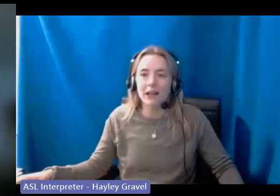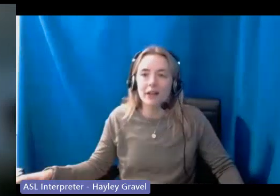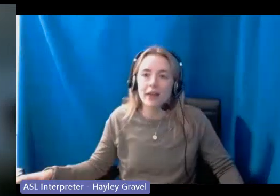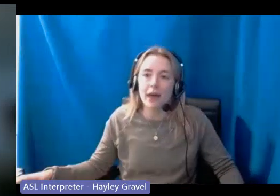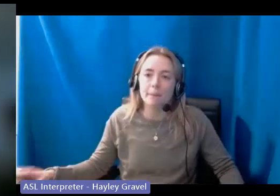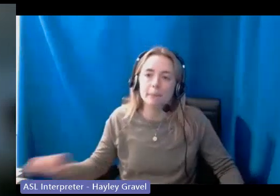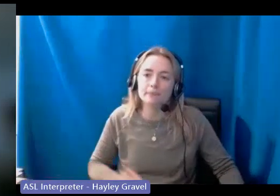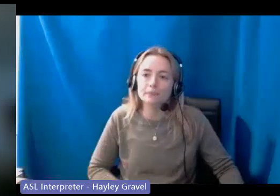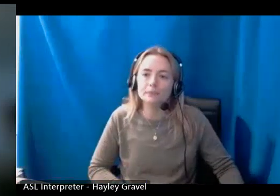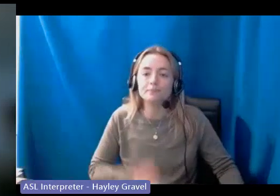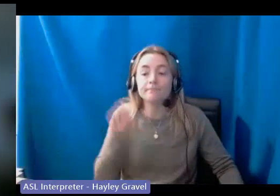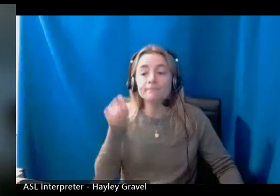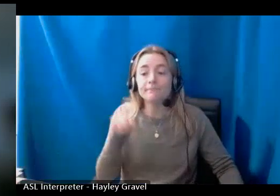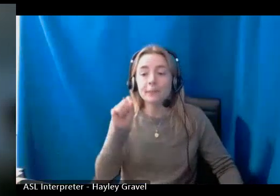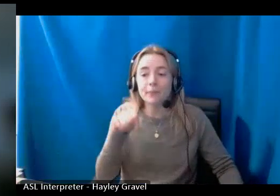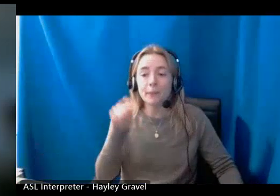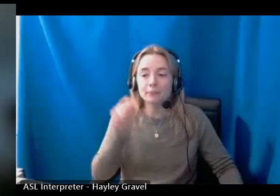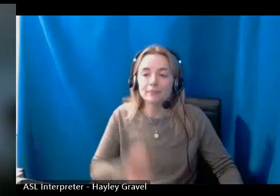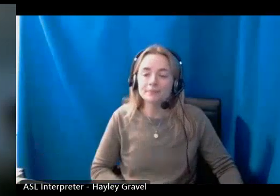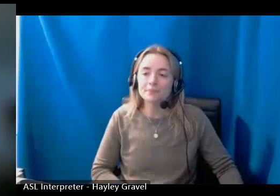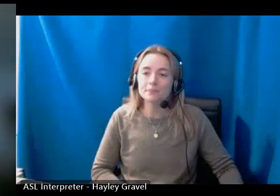Okay, thank you for clarifying that. Yep.